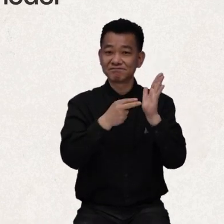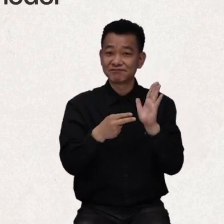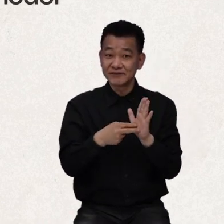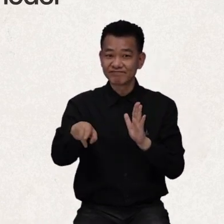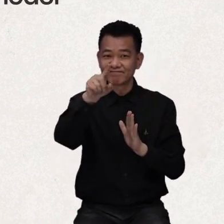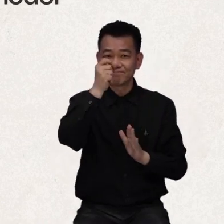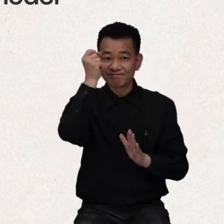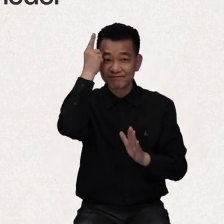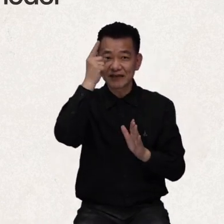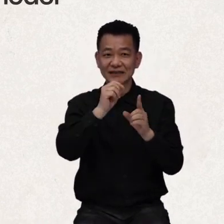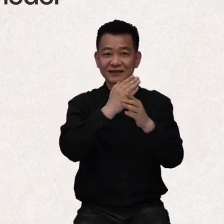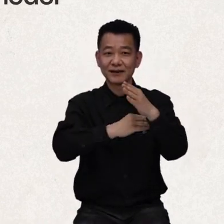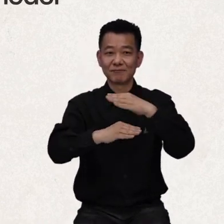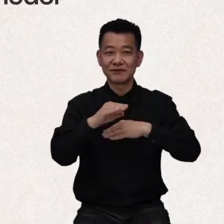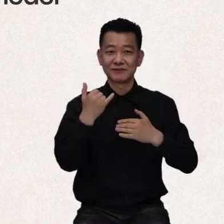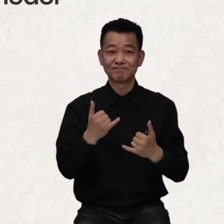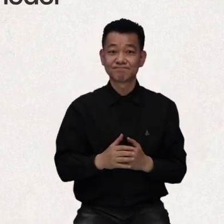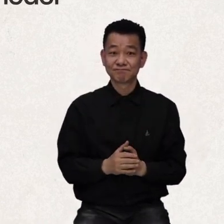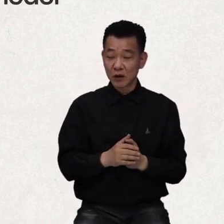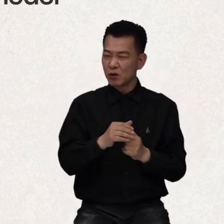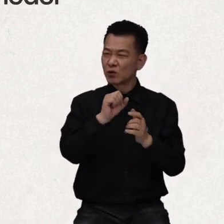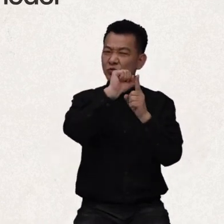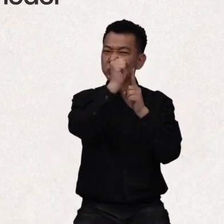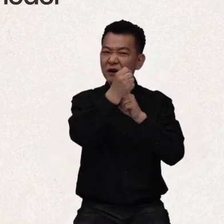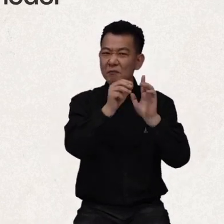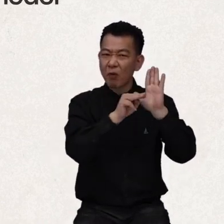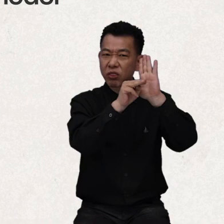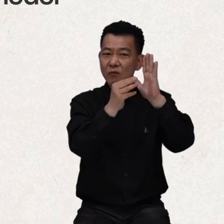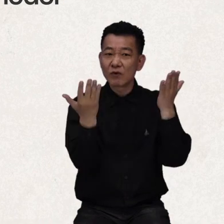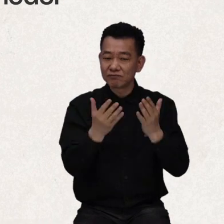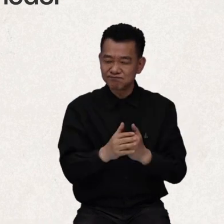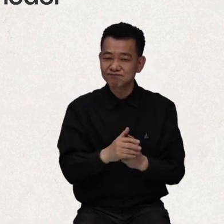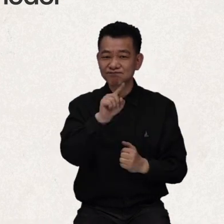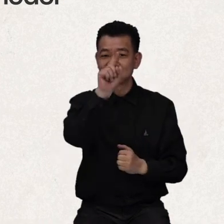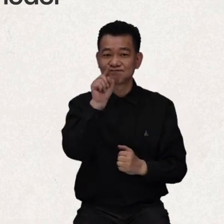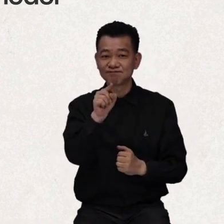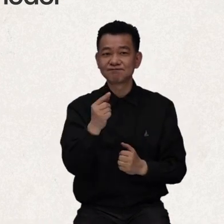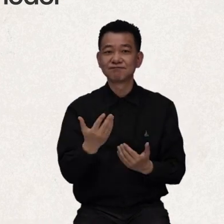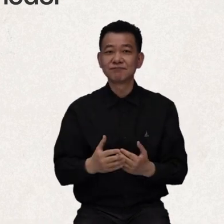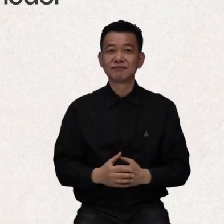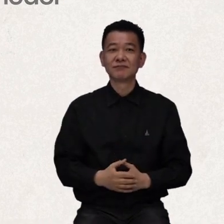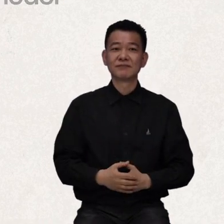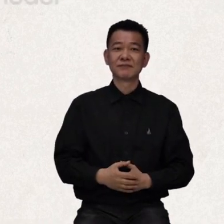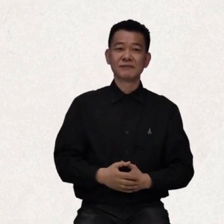as a social model. A social model? What is that?